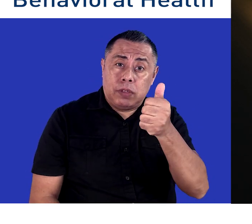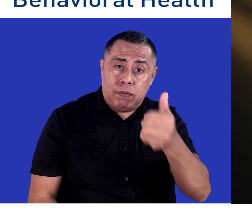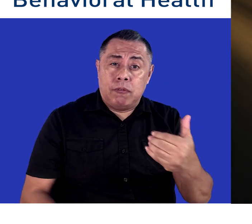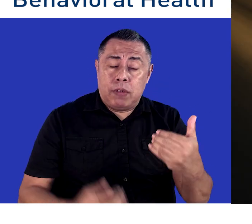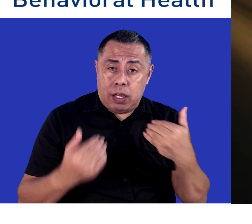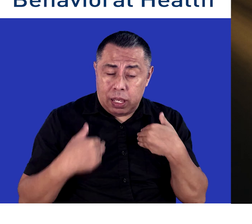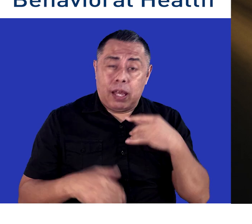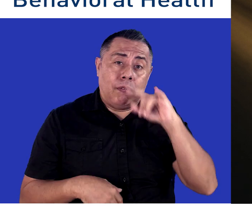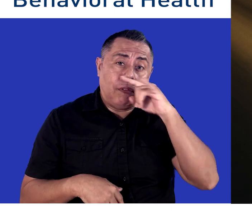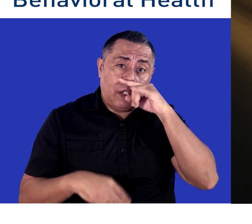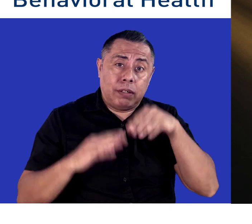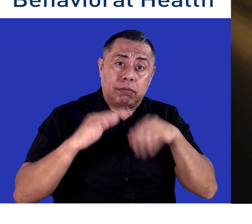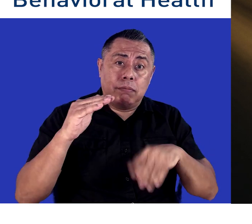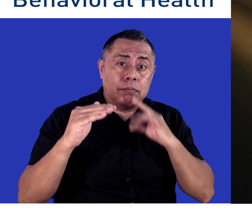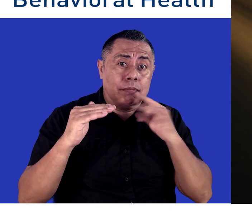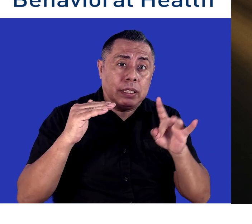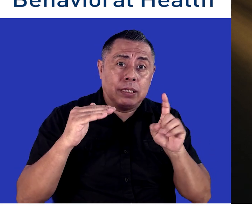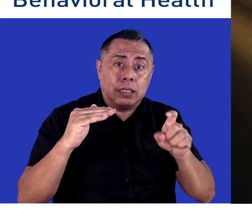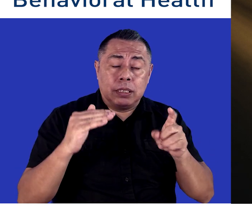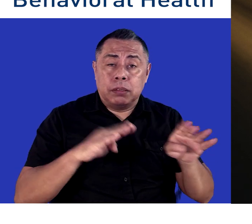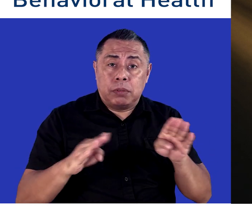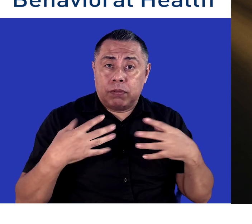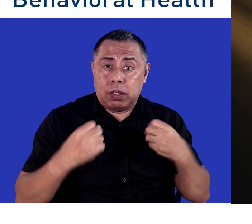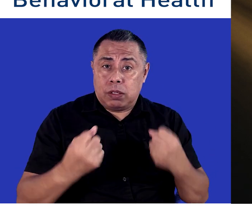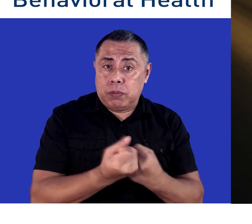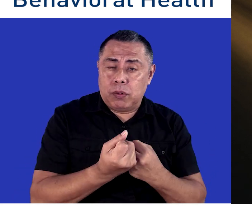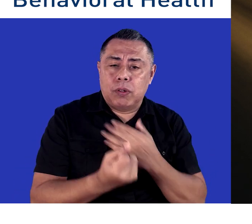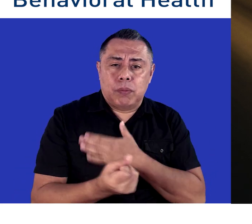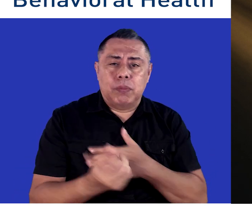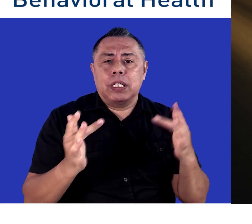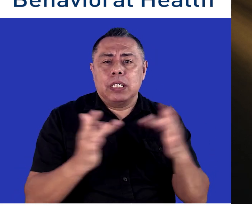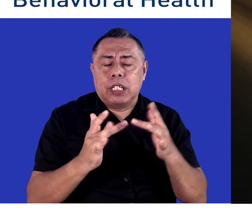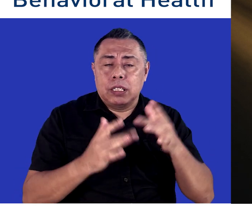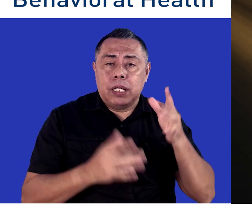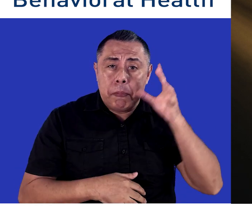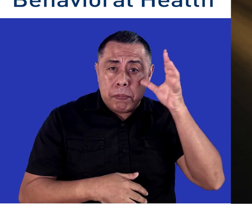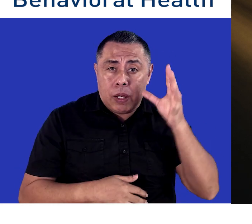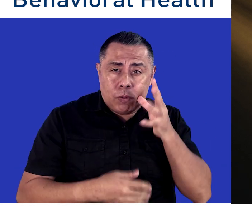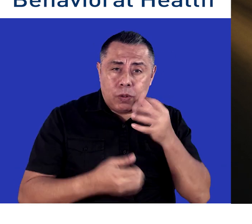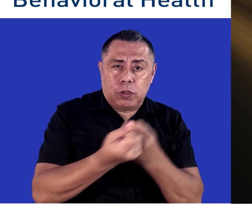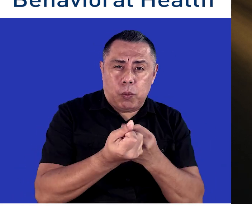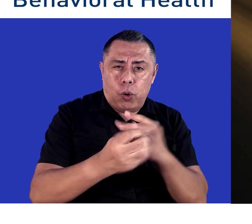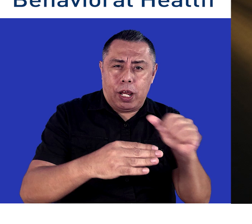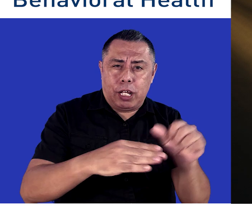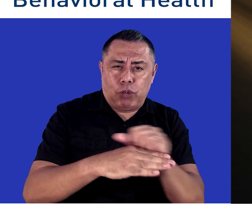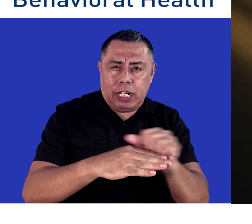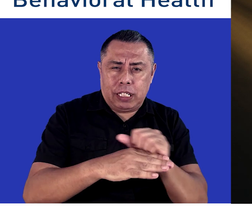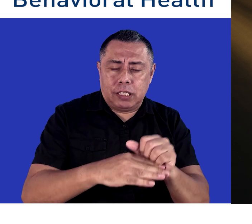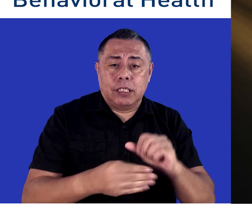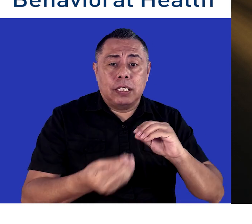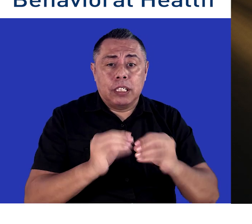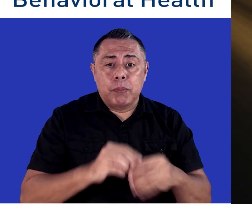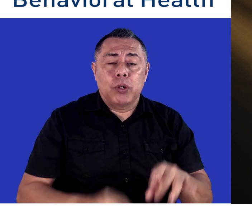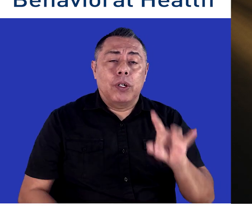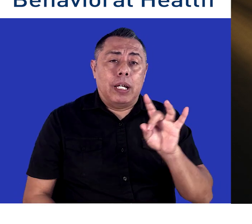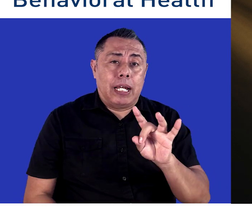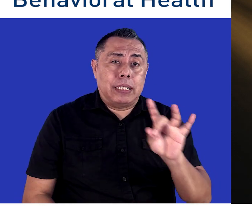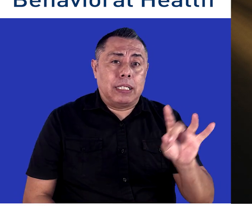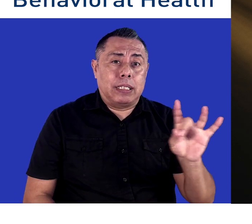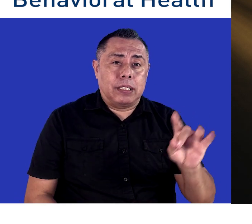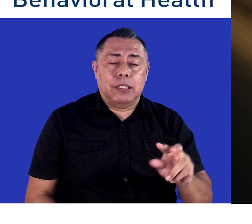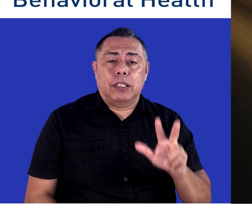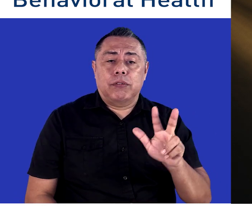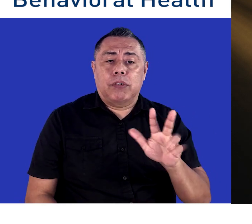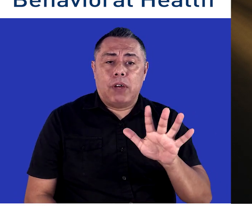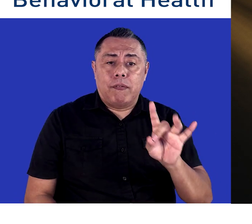800-330-4522. If you're the parent of a minor child with behavioral health needs, please contact Parent Support and Training at